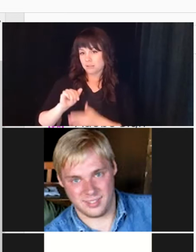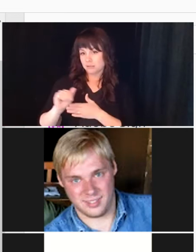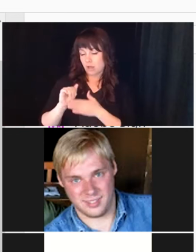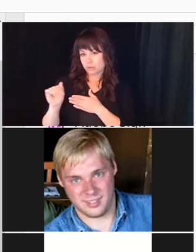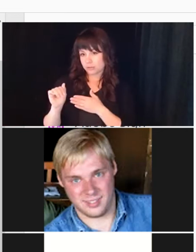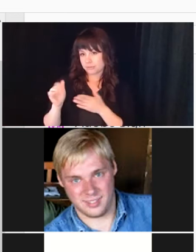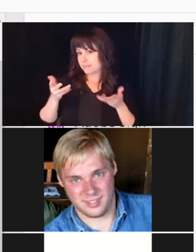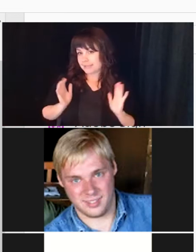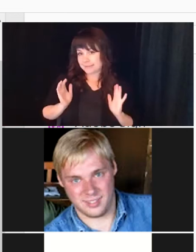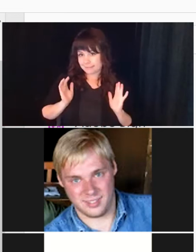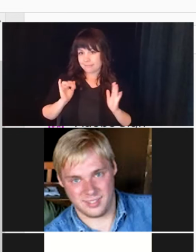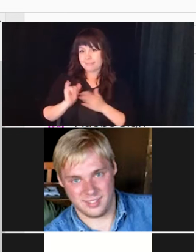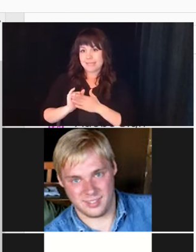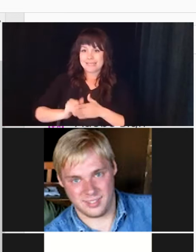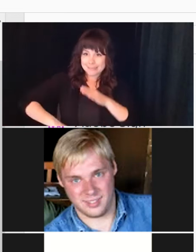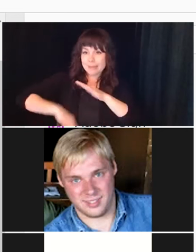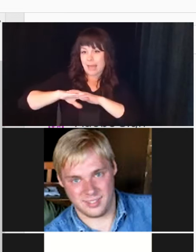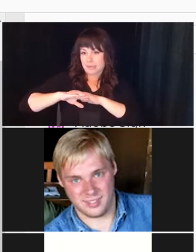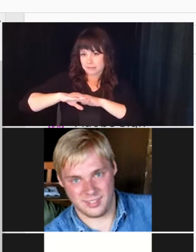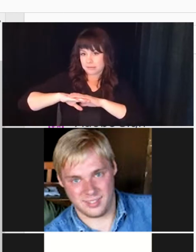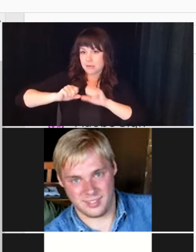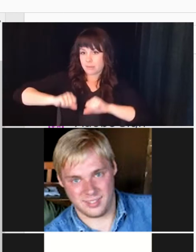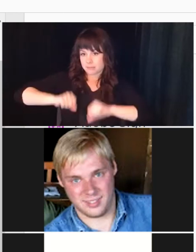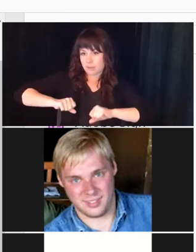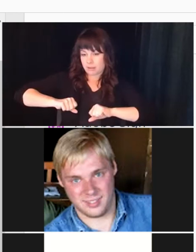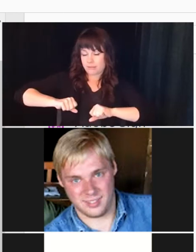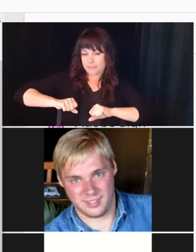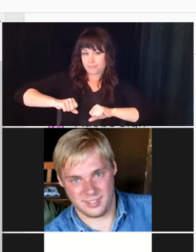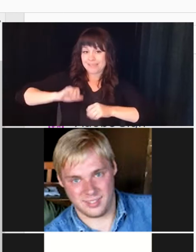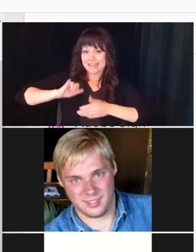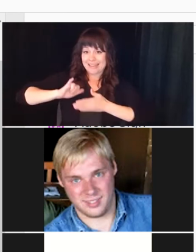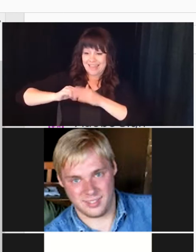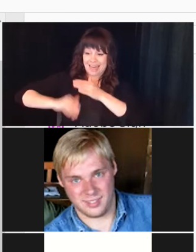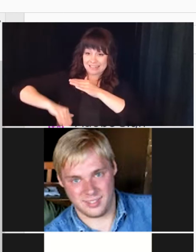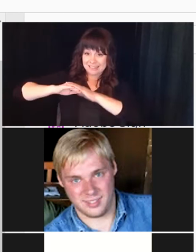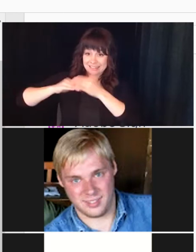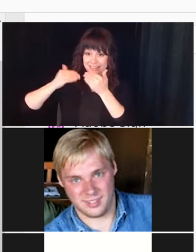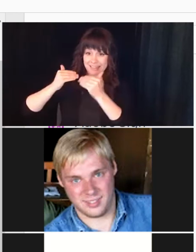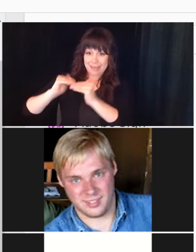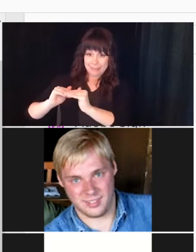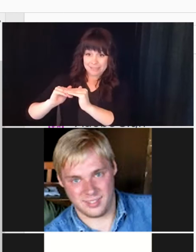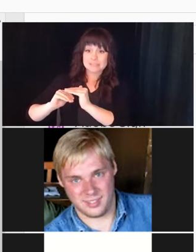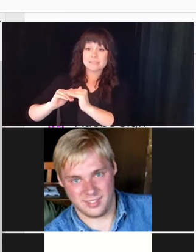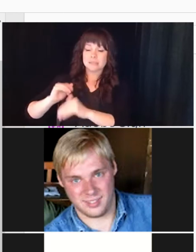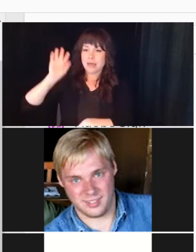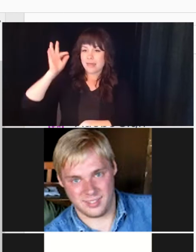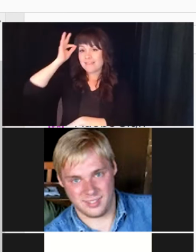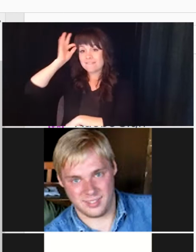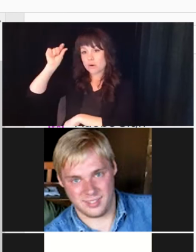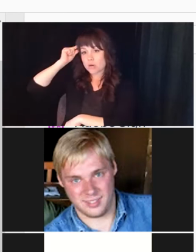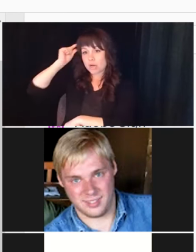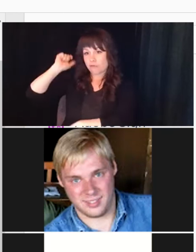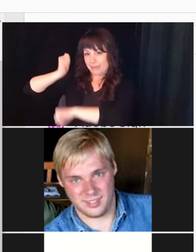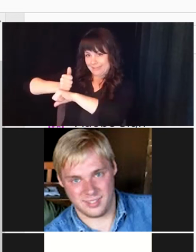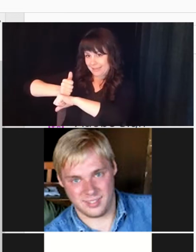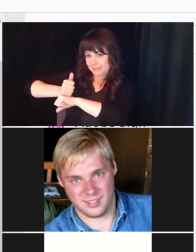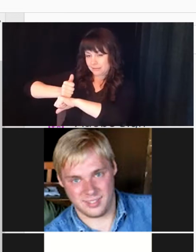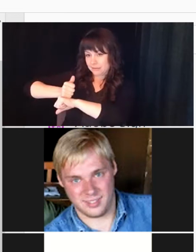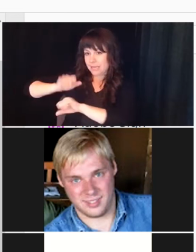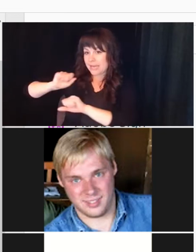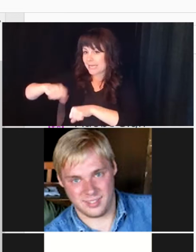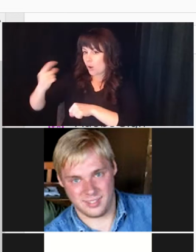to. Those payments are set by the federal government and can only be changed through an act of Congress.